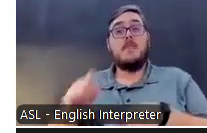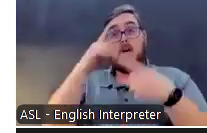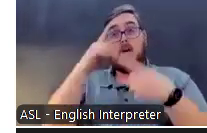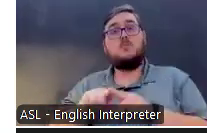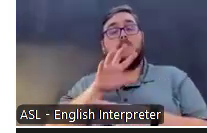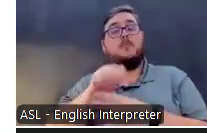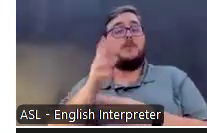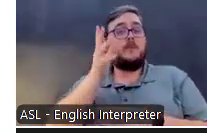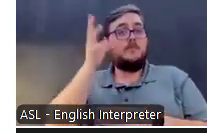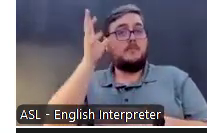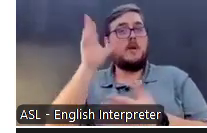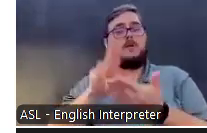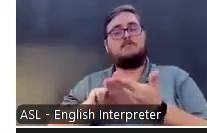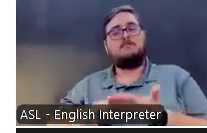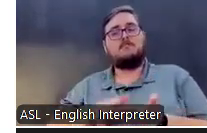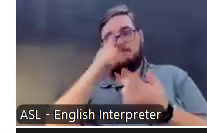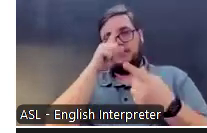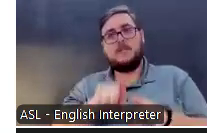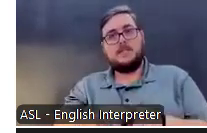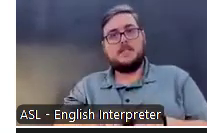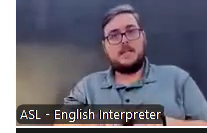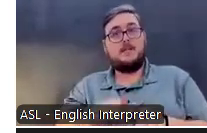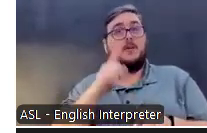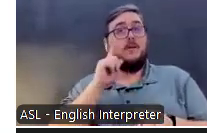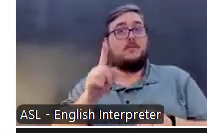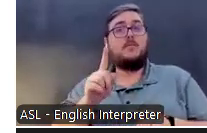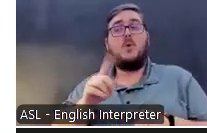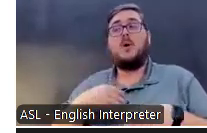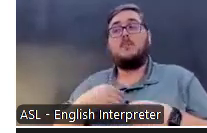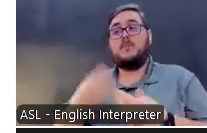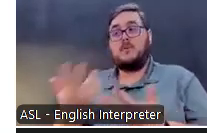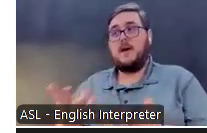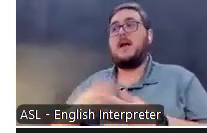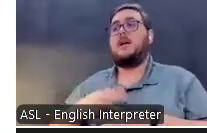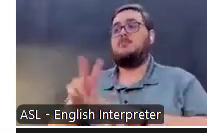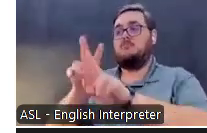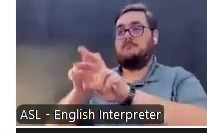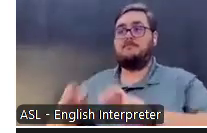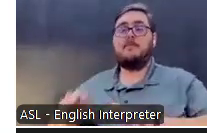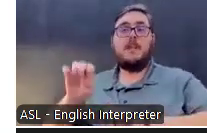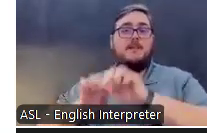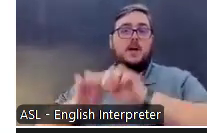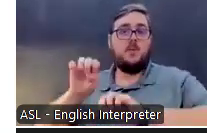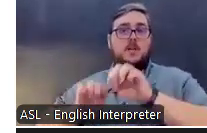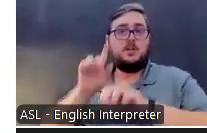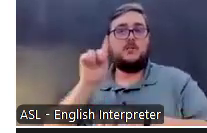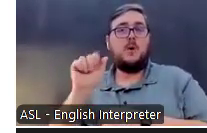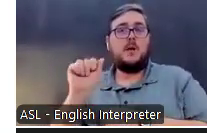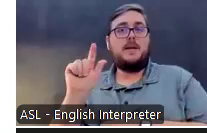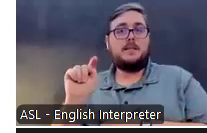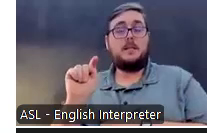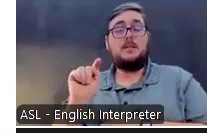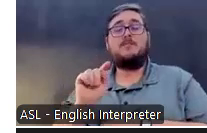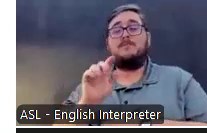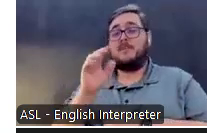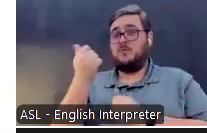evaluation. Keep in mind that it may take time to evaluate the student. Sometimes that evaluation